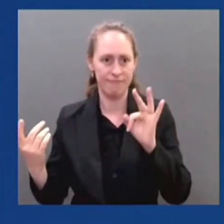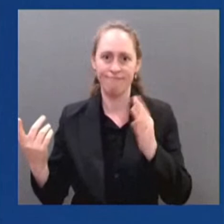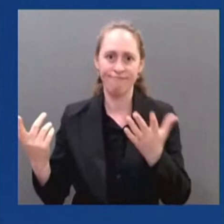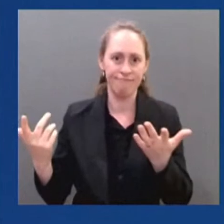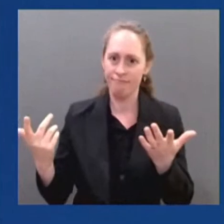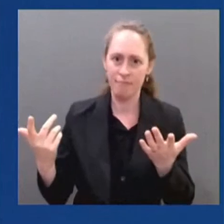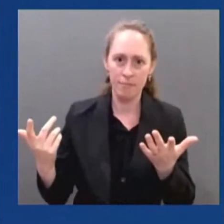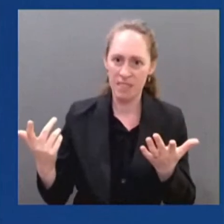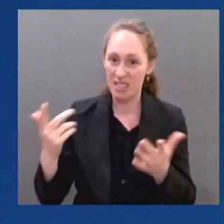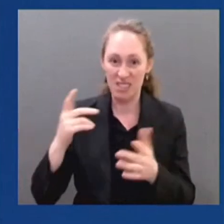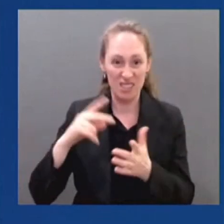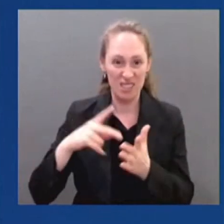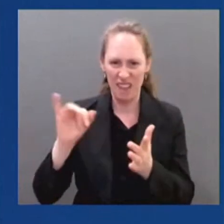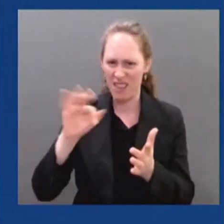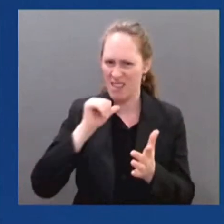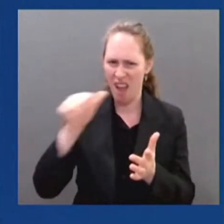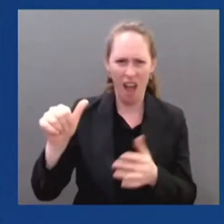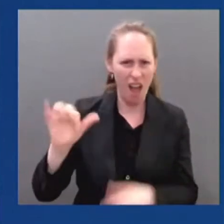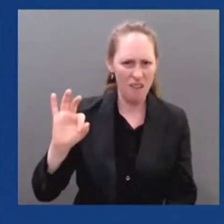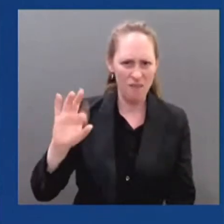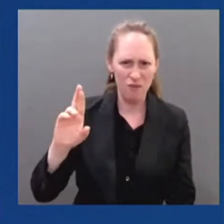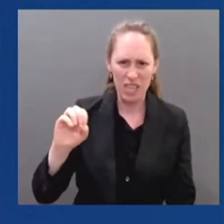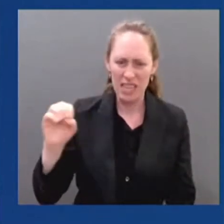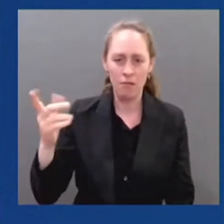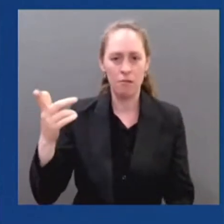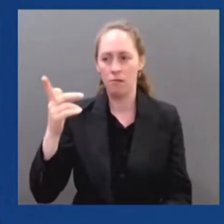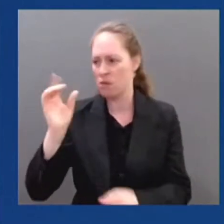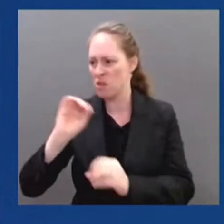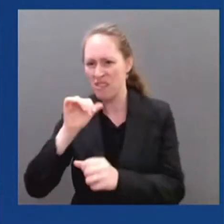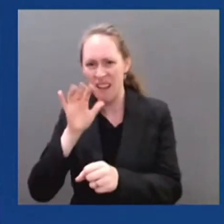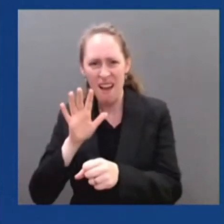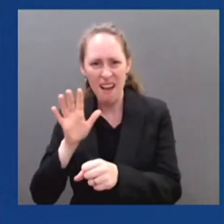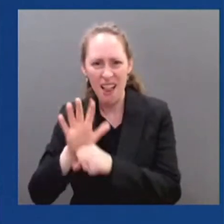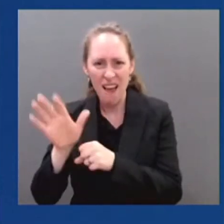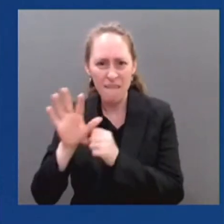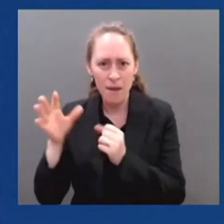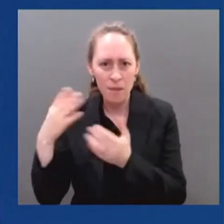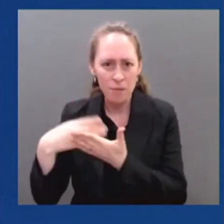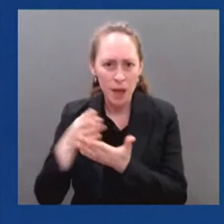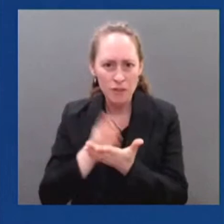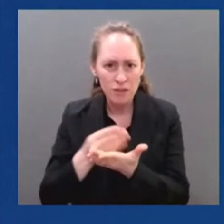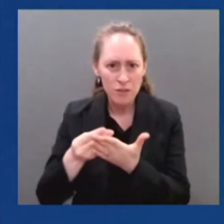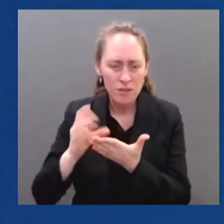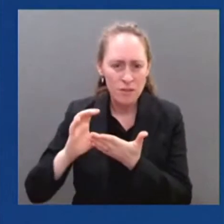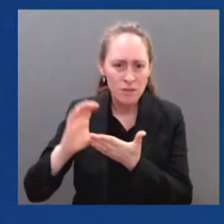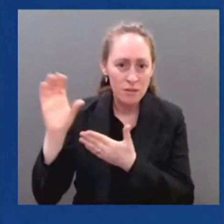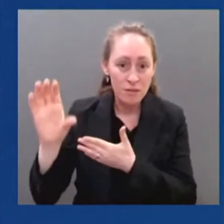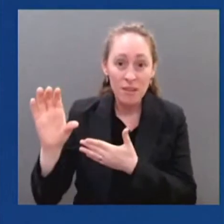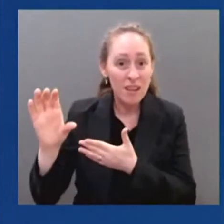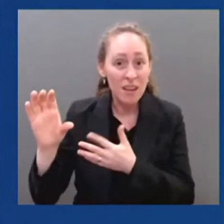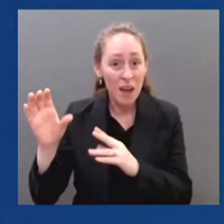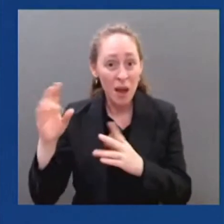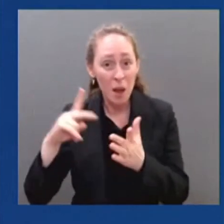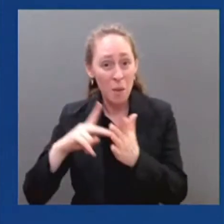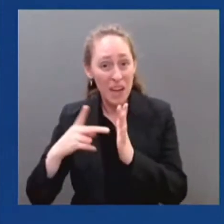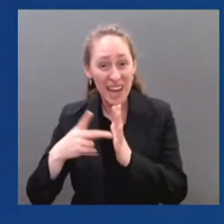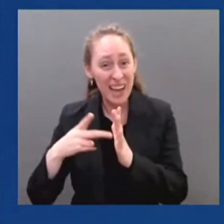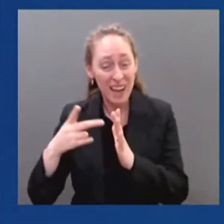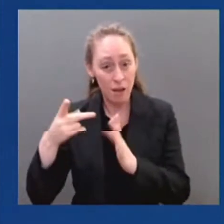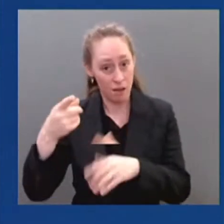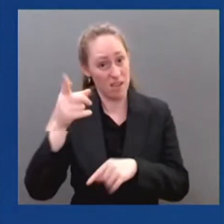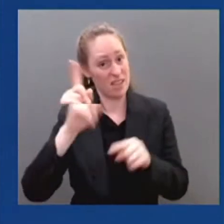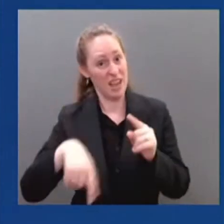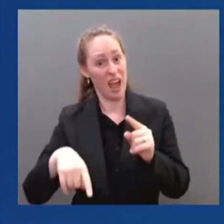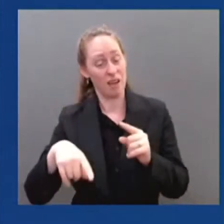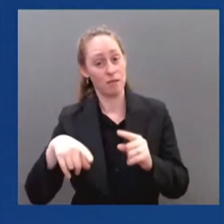other adults, they won't even be able to buy those vaccines out of their own pocket. They're just out of luck. Is that the administration's message to them